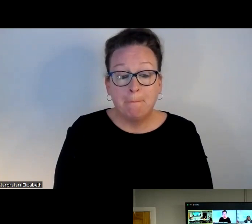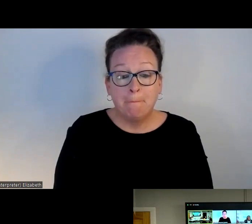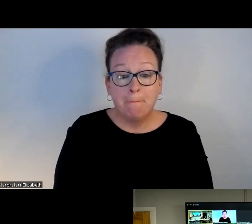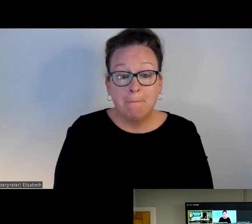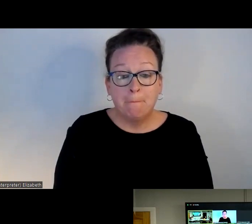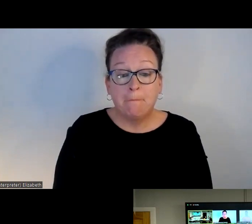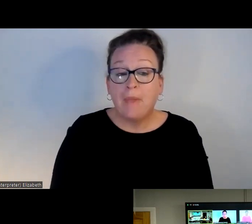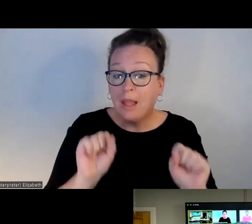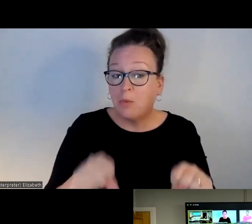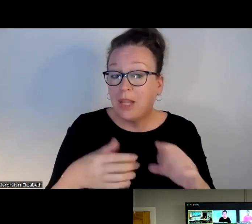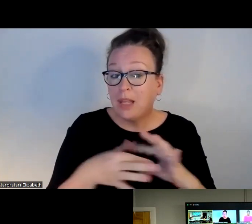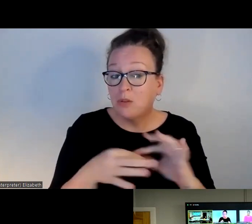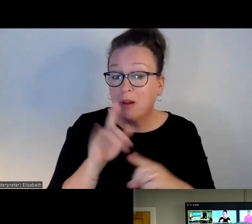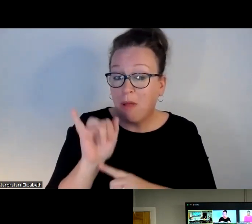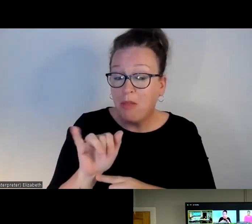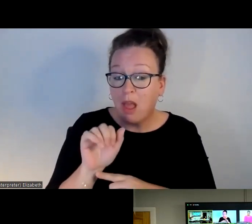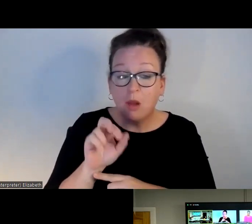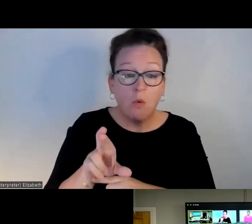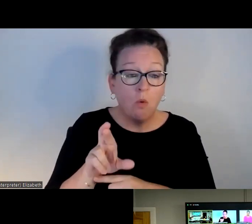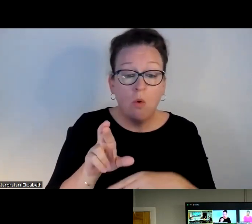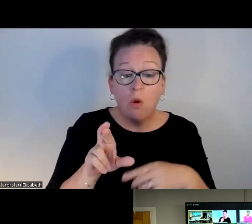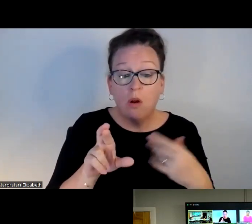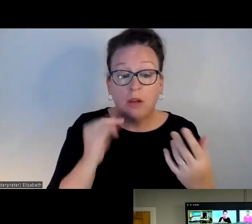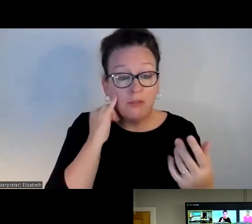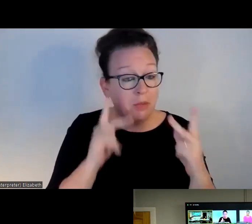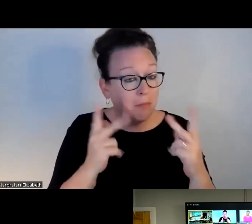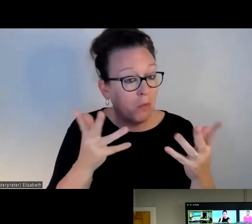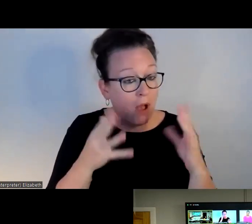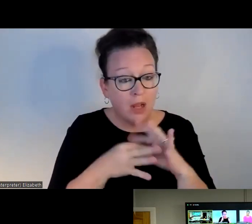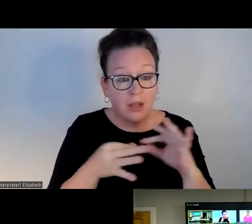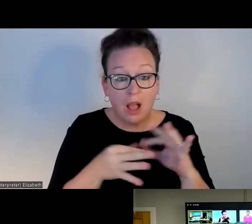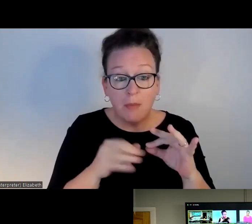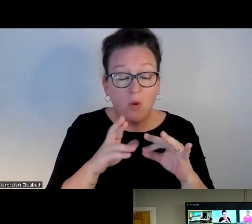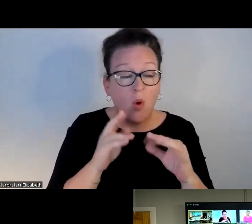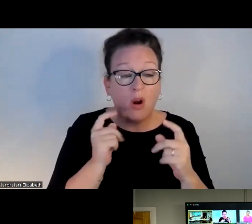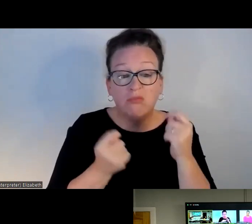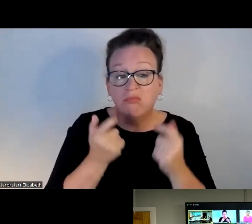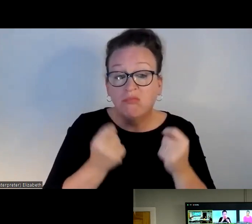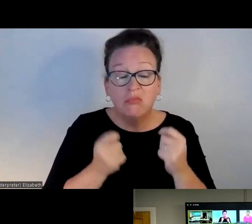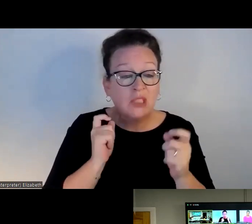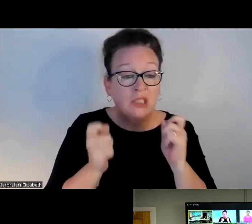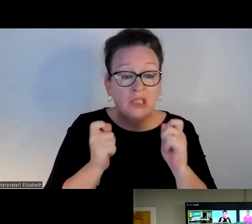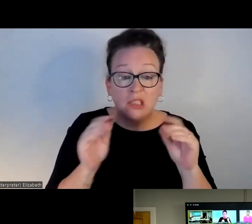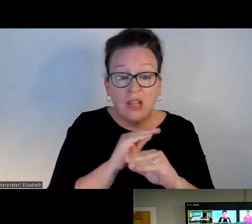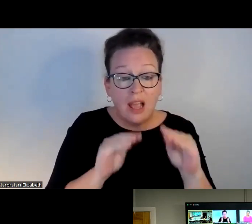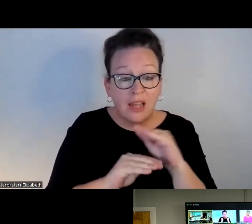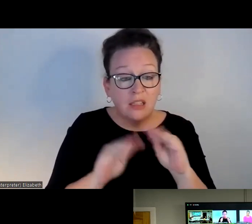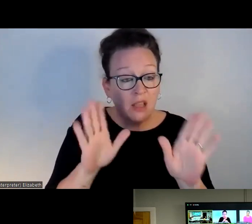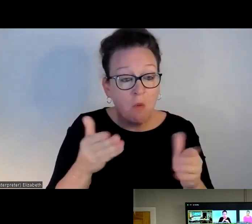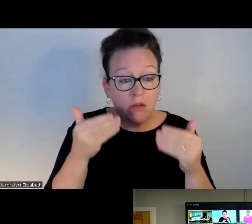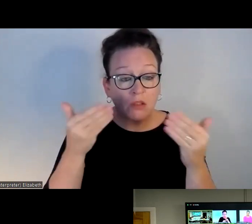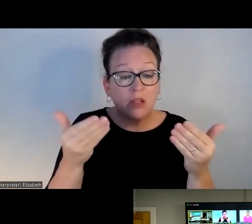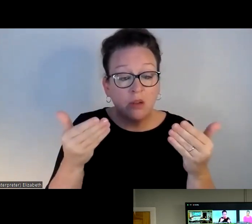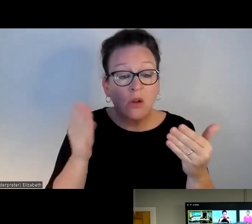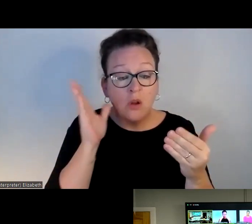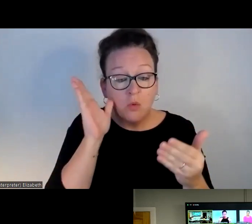we can talk about it or if folks have comments or edits that they want to propose, then also taking a